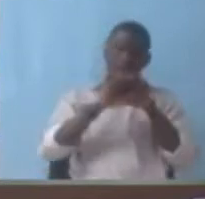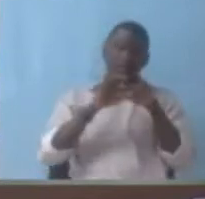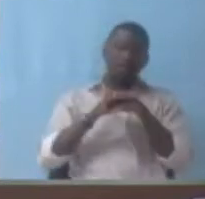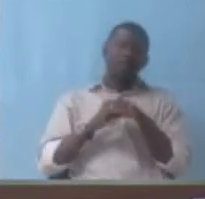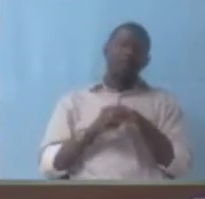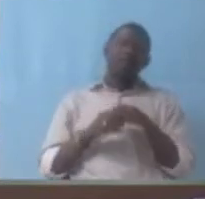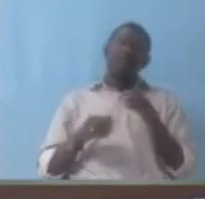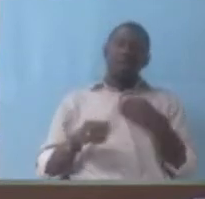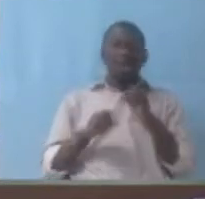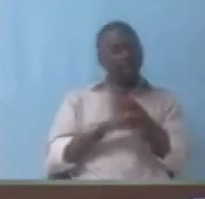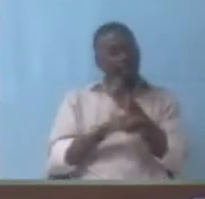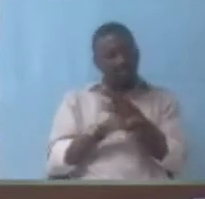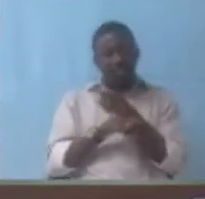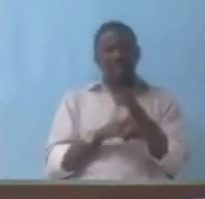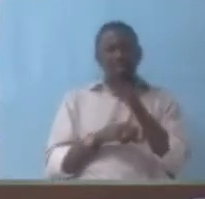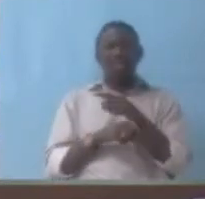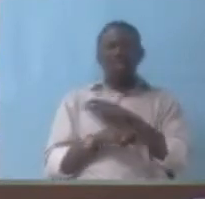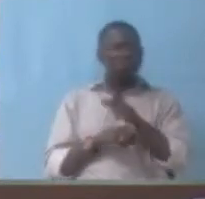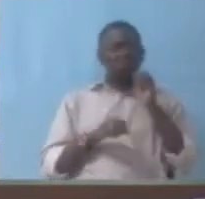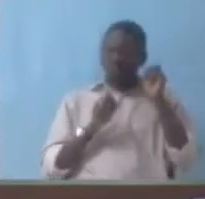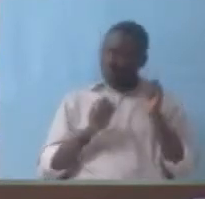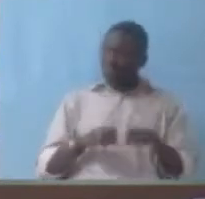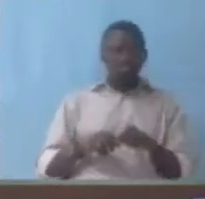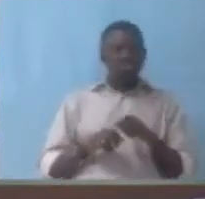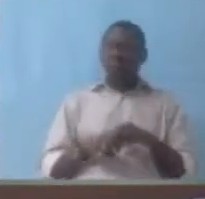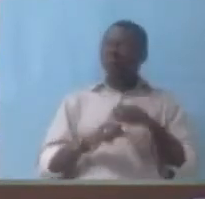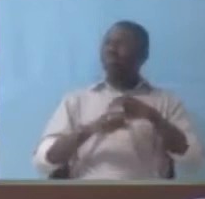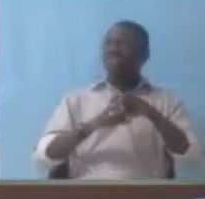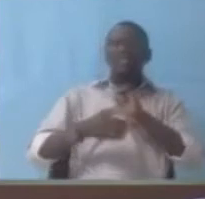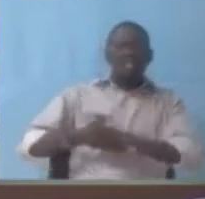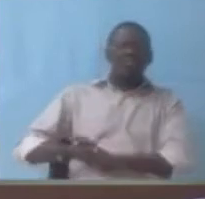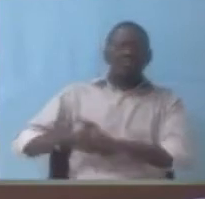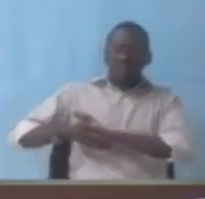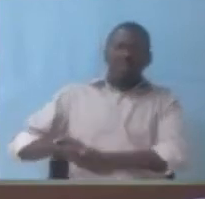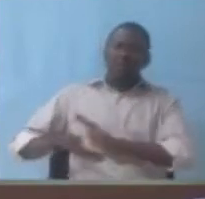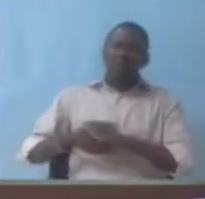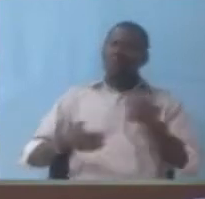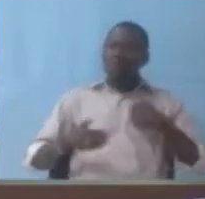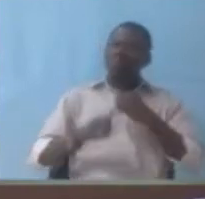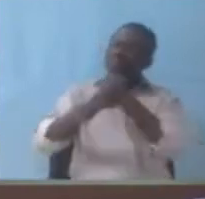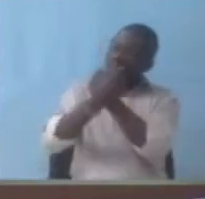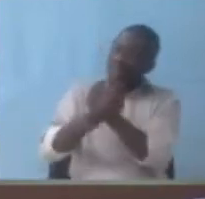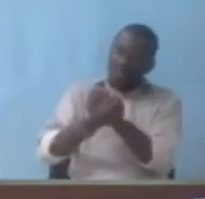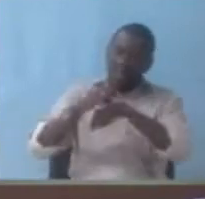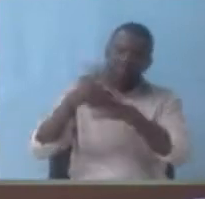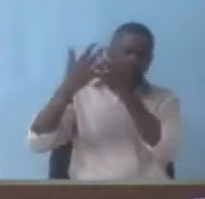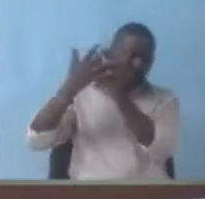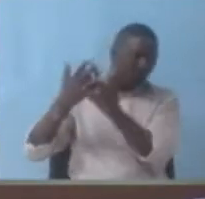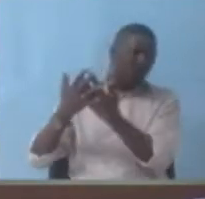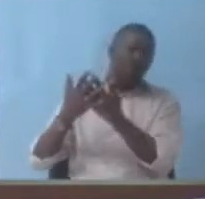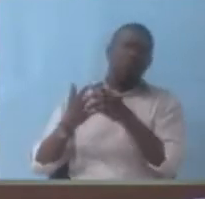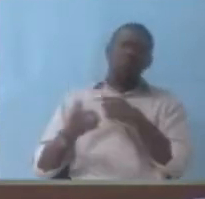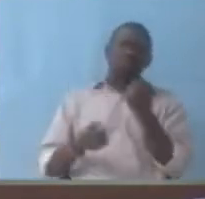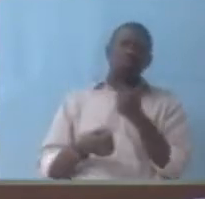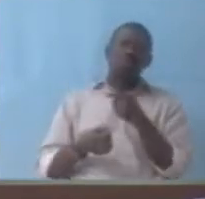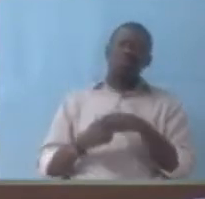they could not keep detaining people without charge, particularly in mile 2, because the detention of all these military